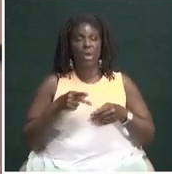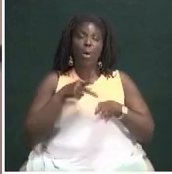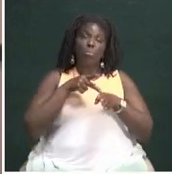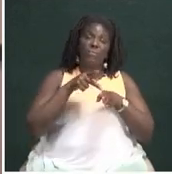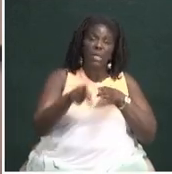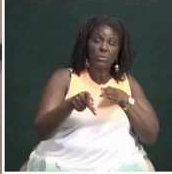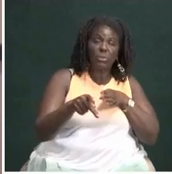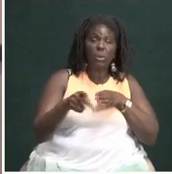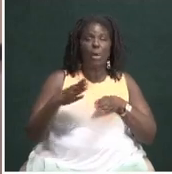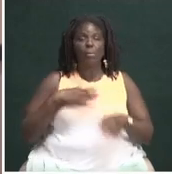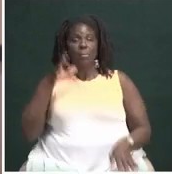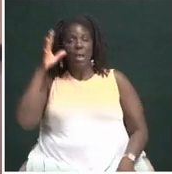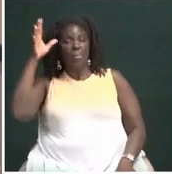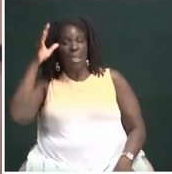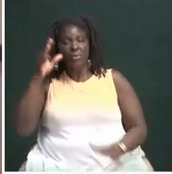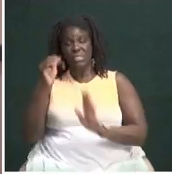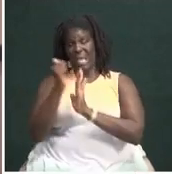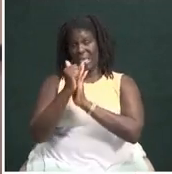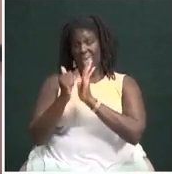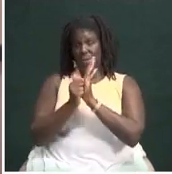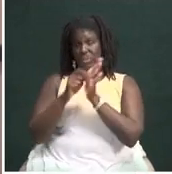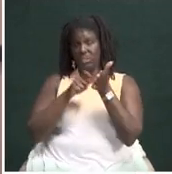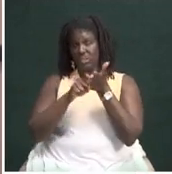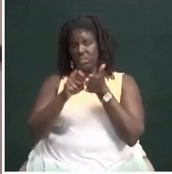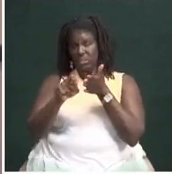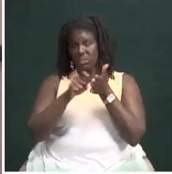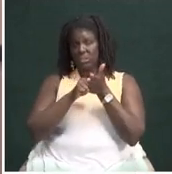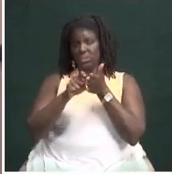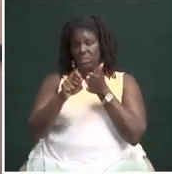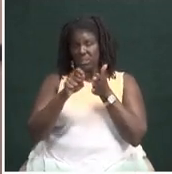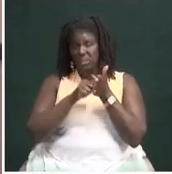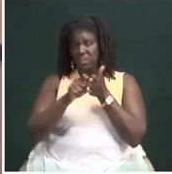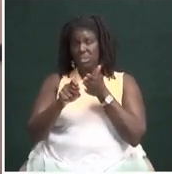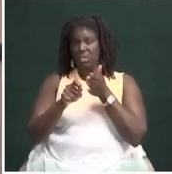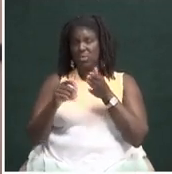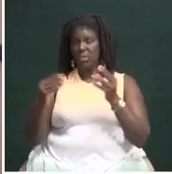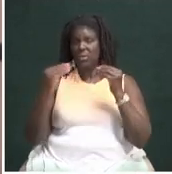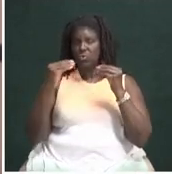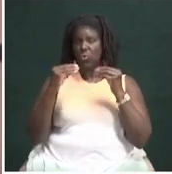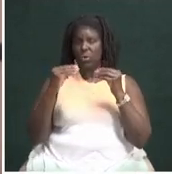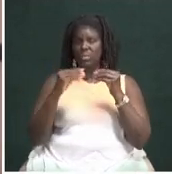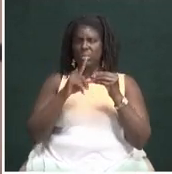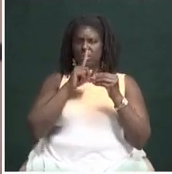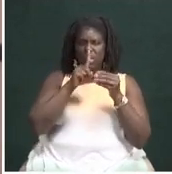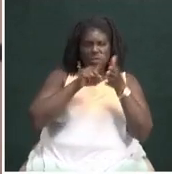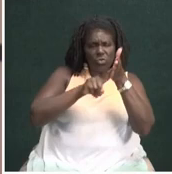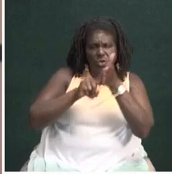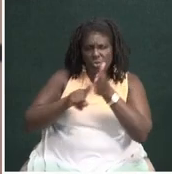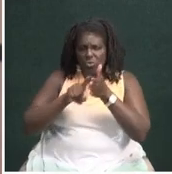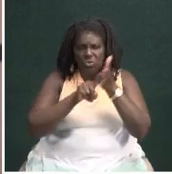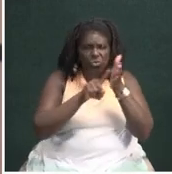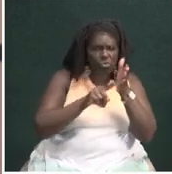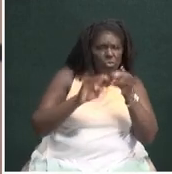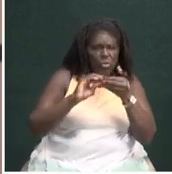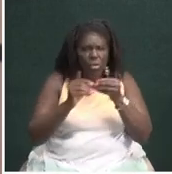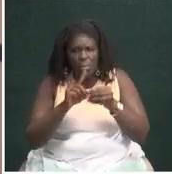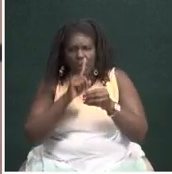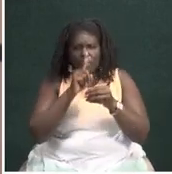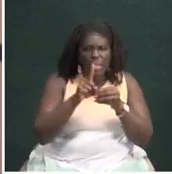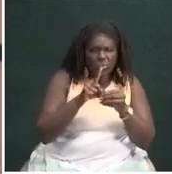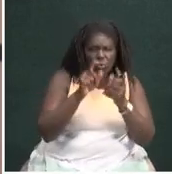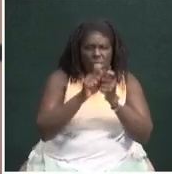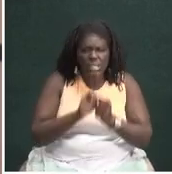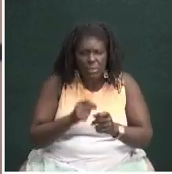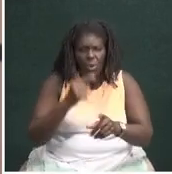Professionalism. My parents were accountants, and so they drilled into all of us, cross the T's, dot the I's, get every detail